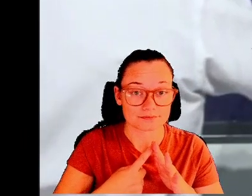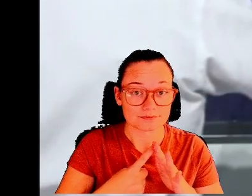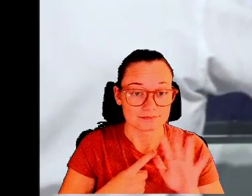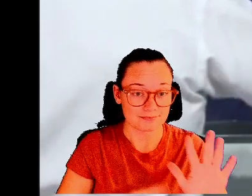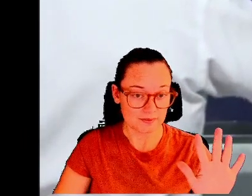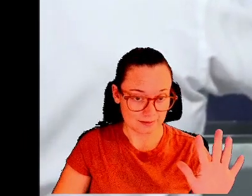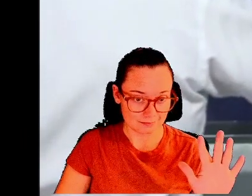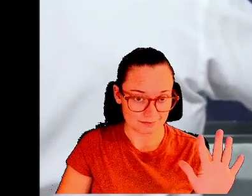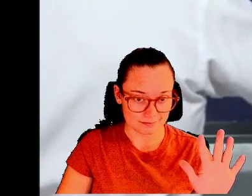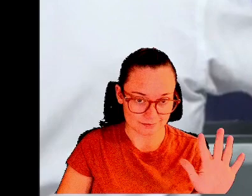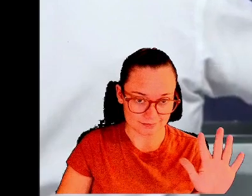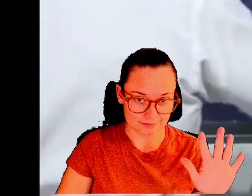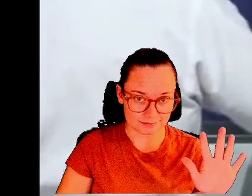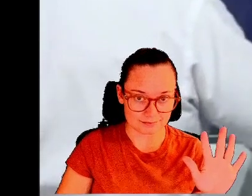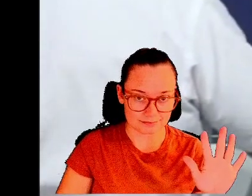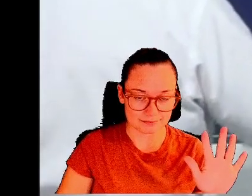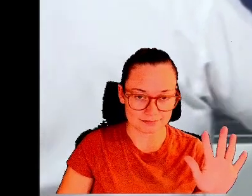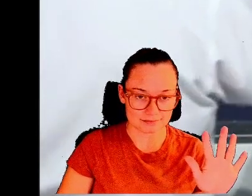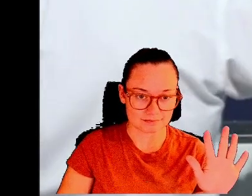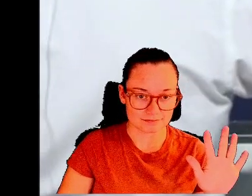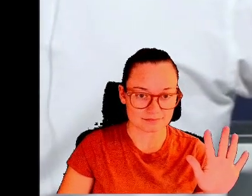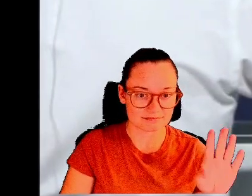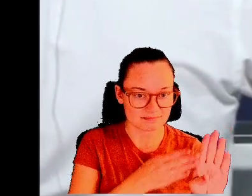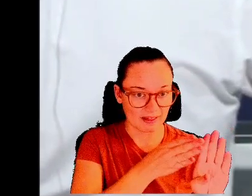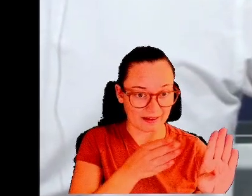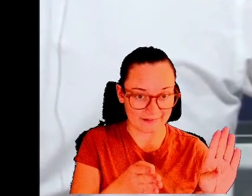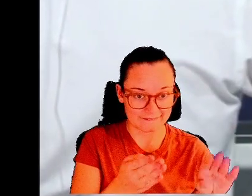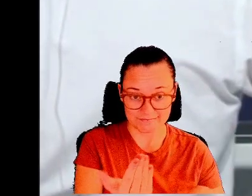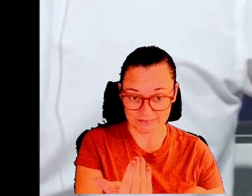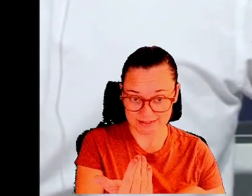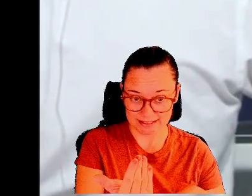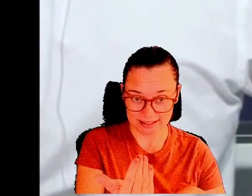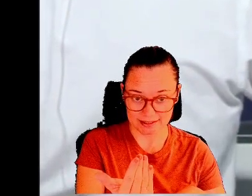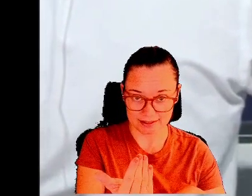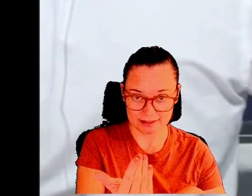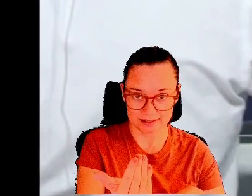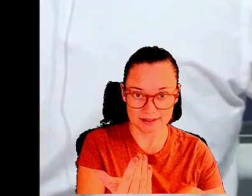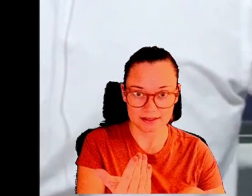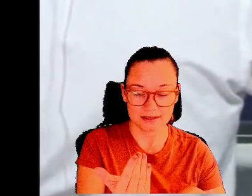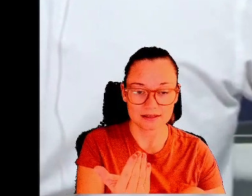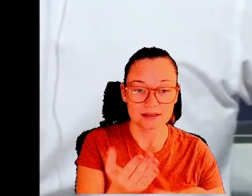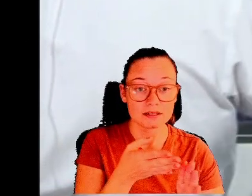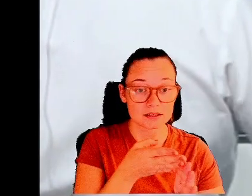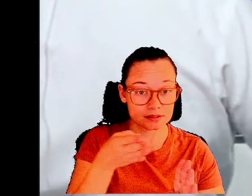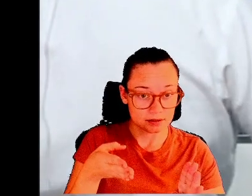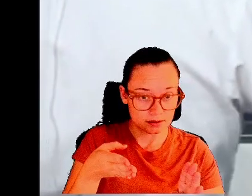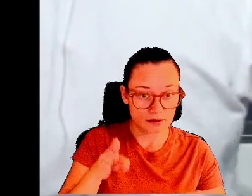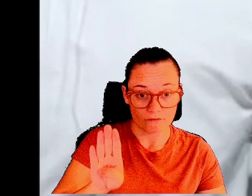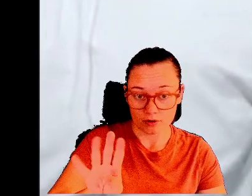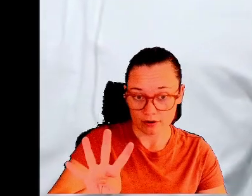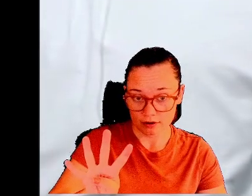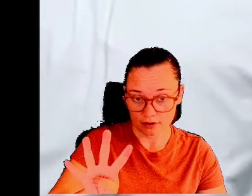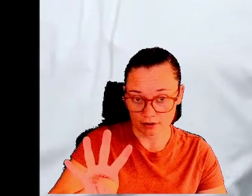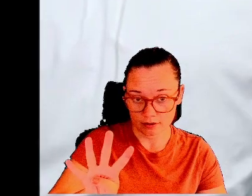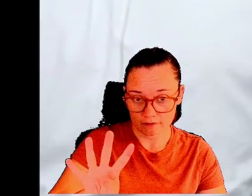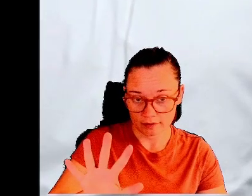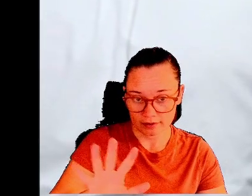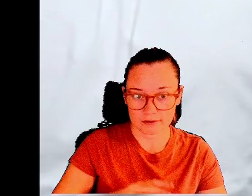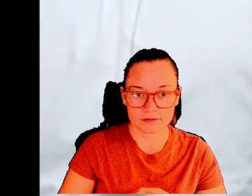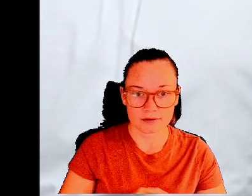we have 15, and then we have 45, and then we